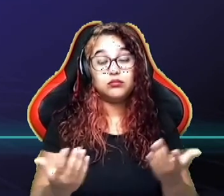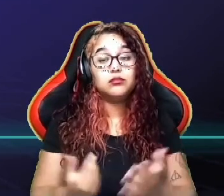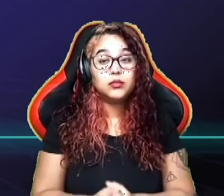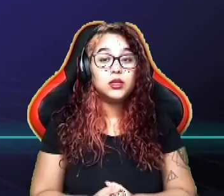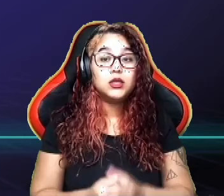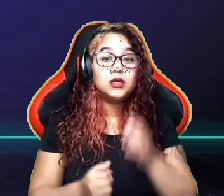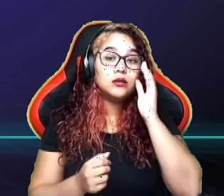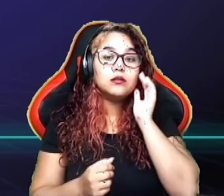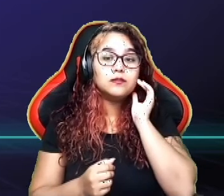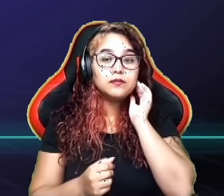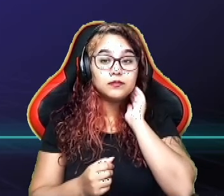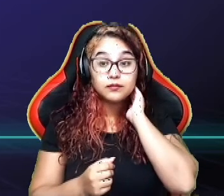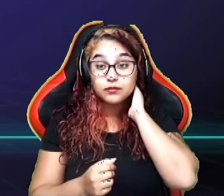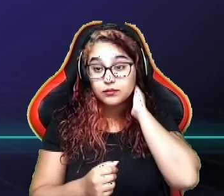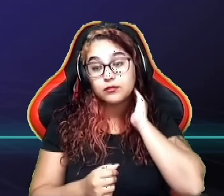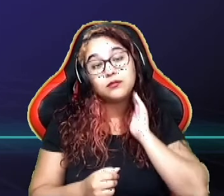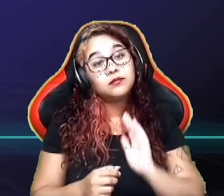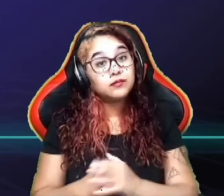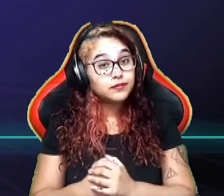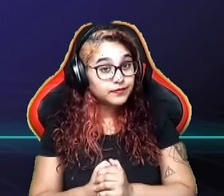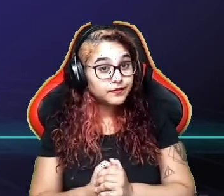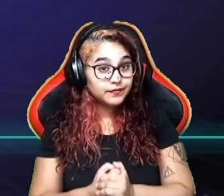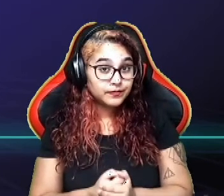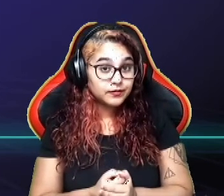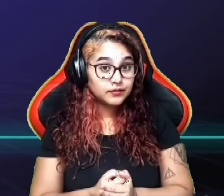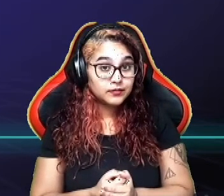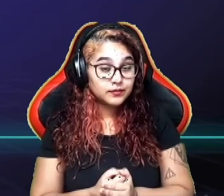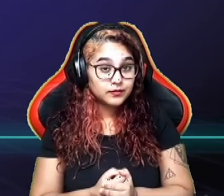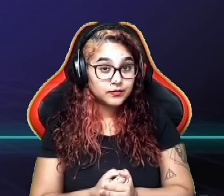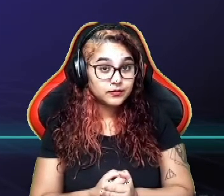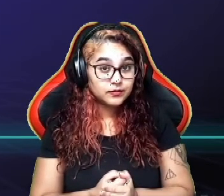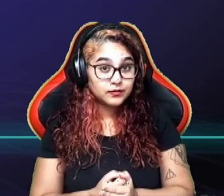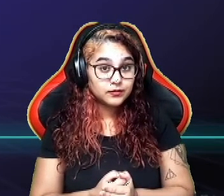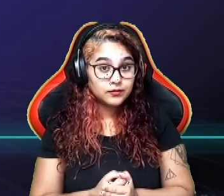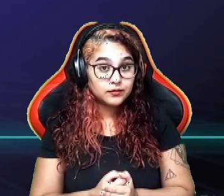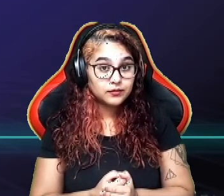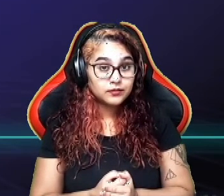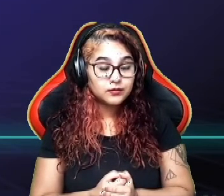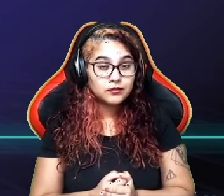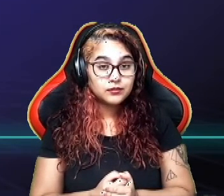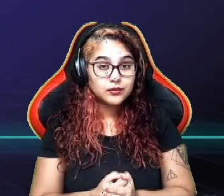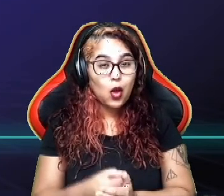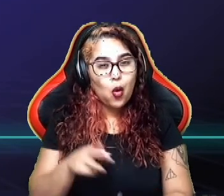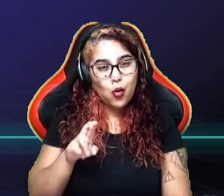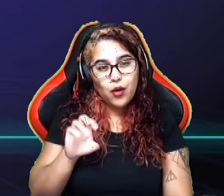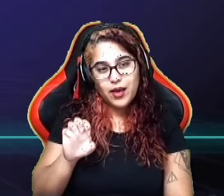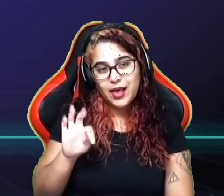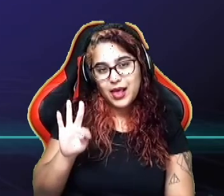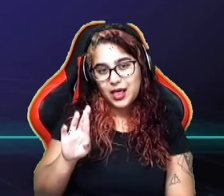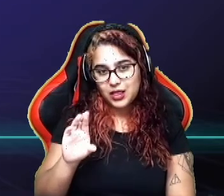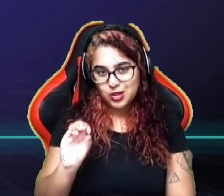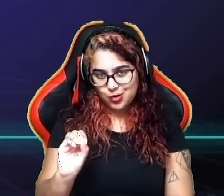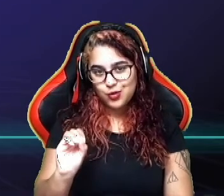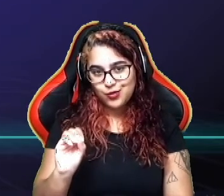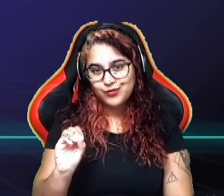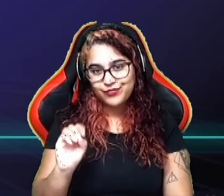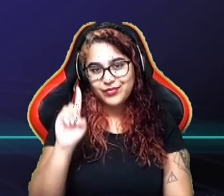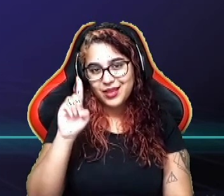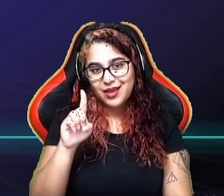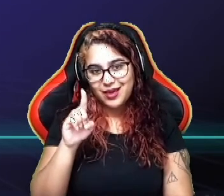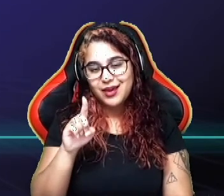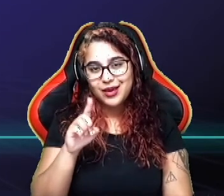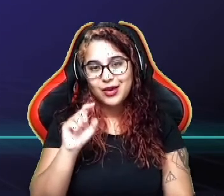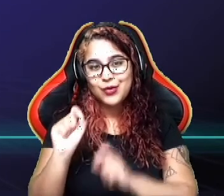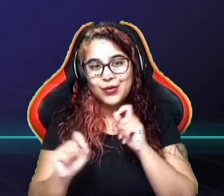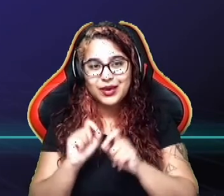those who have no contact at all with a retro world. The retro world is a world